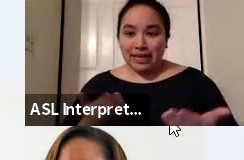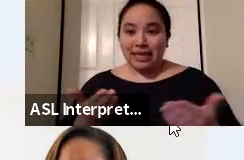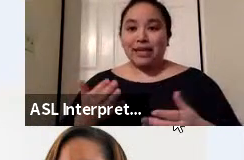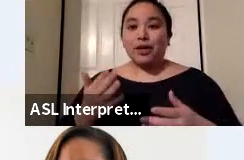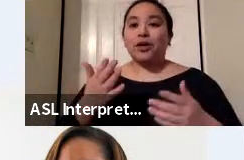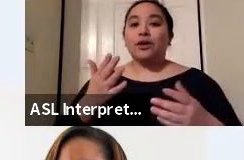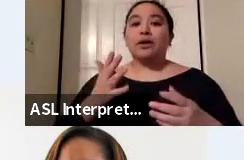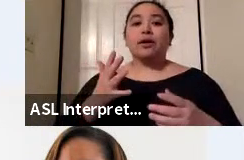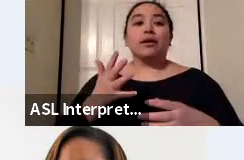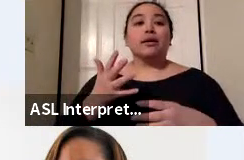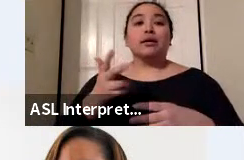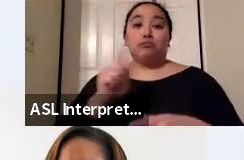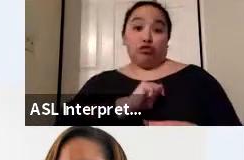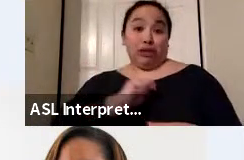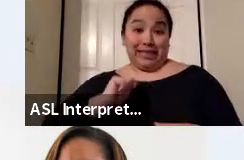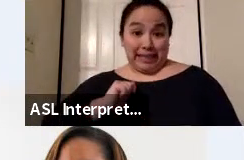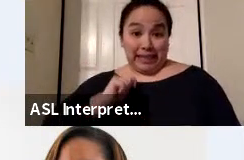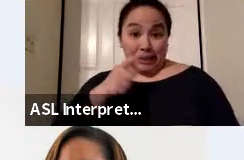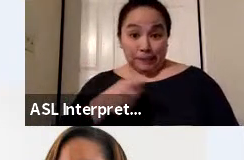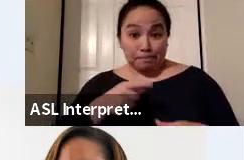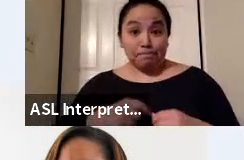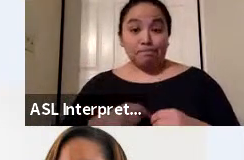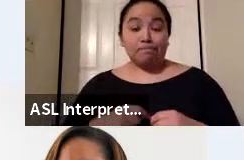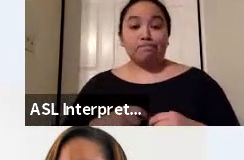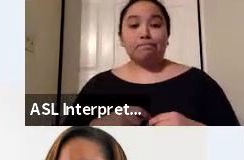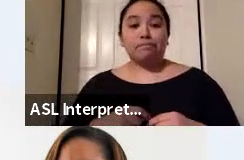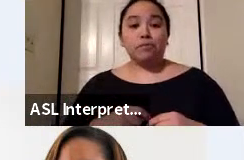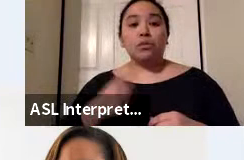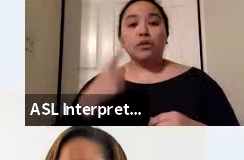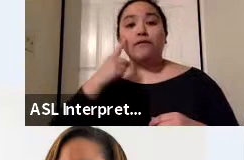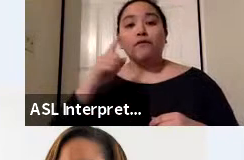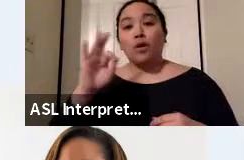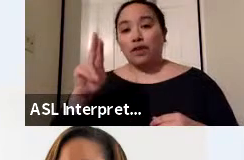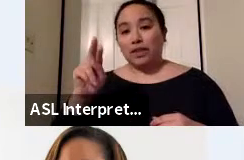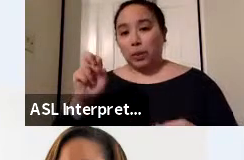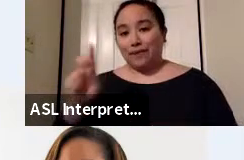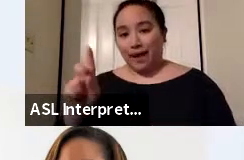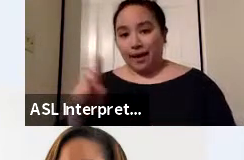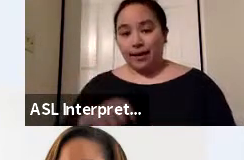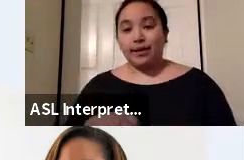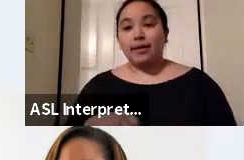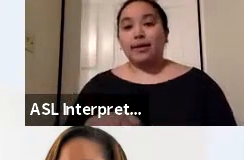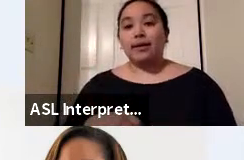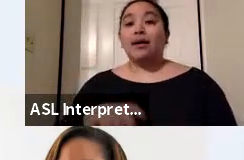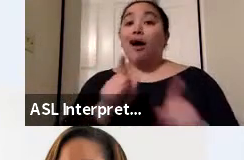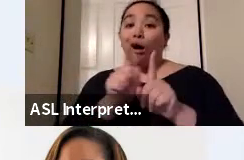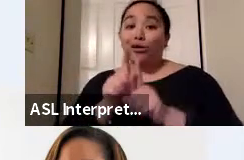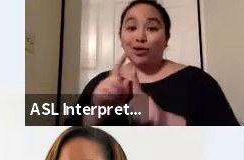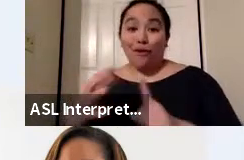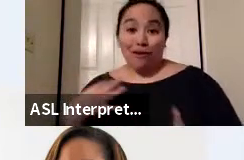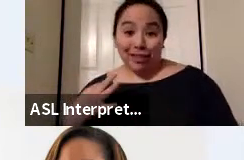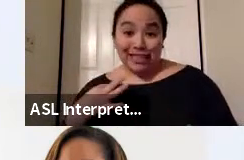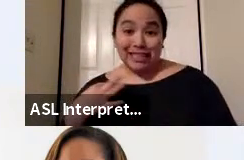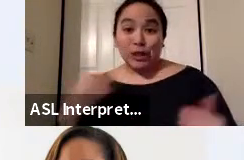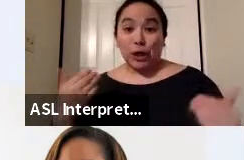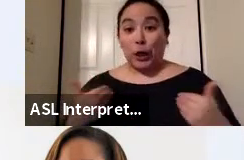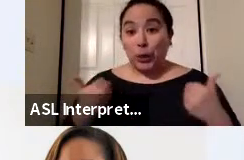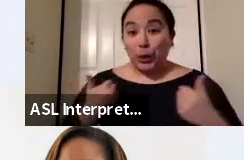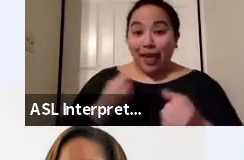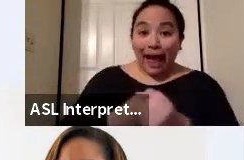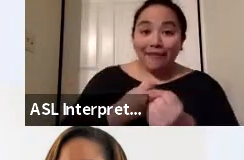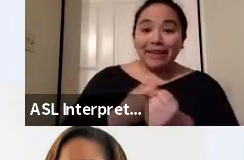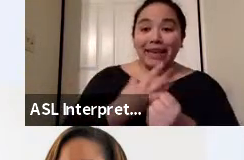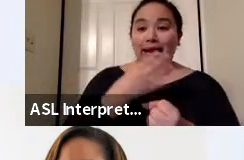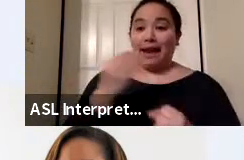as a trustee for Fresno Unified School District. She's a volunteer, a youth advocate, and a